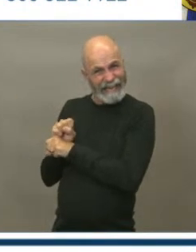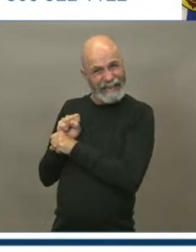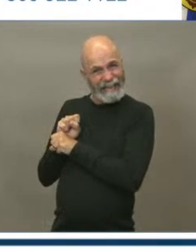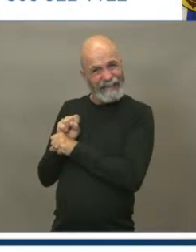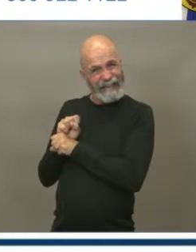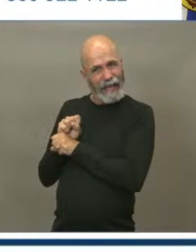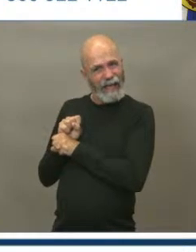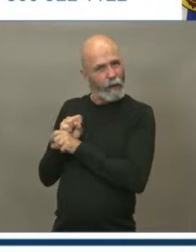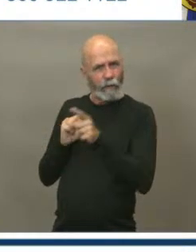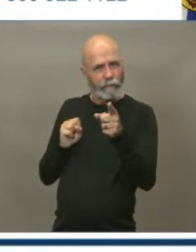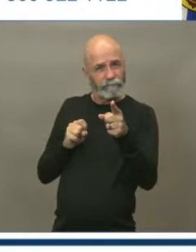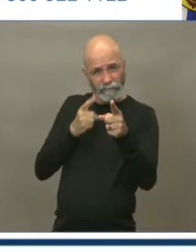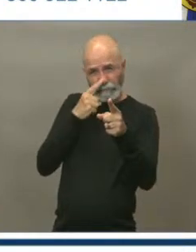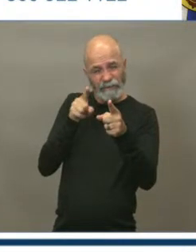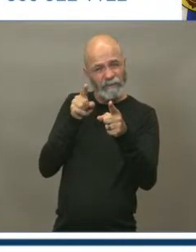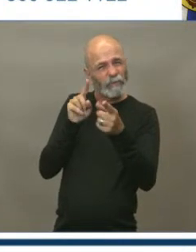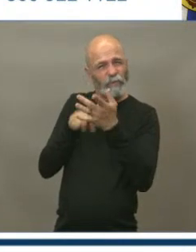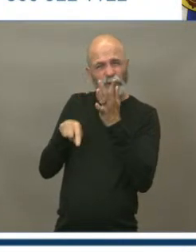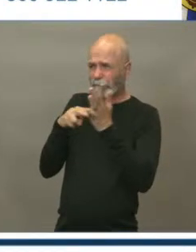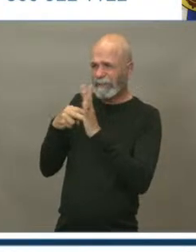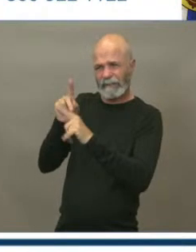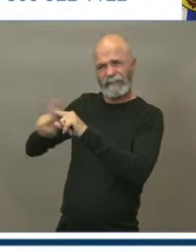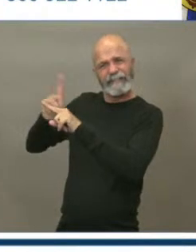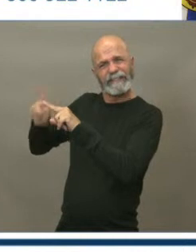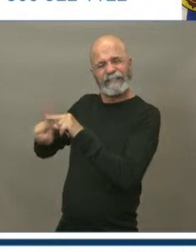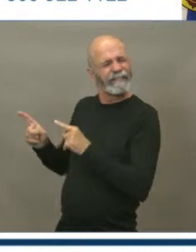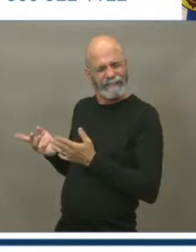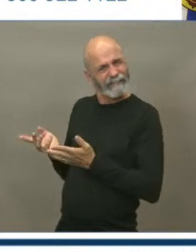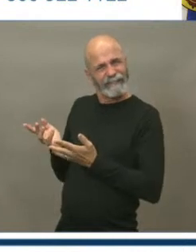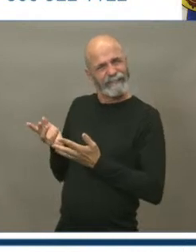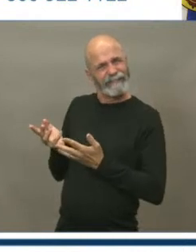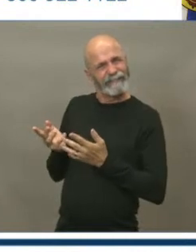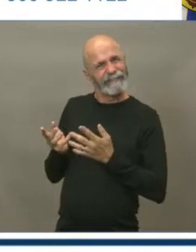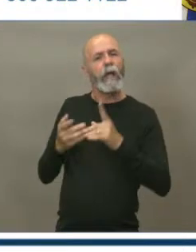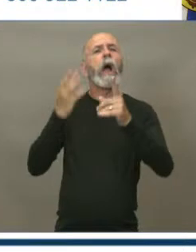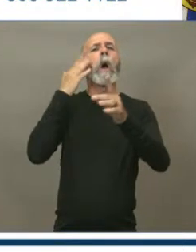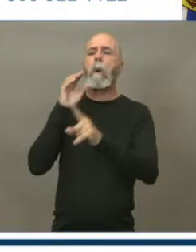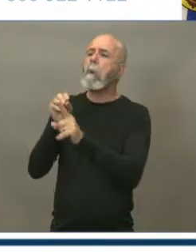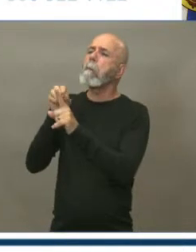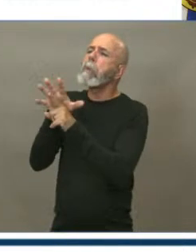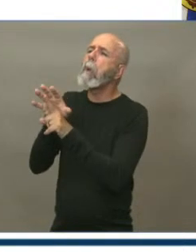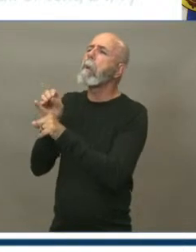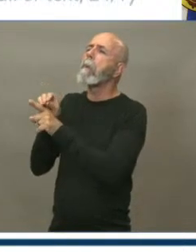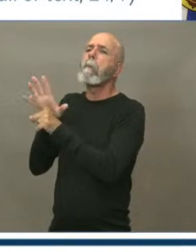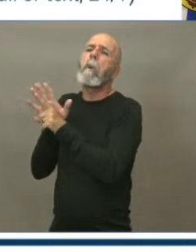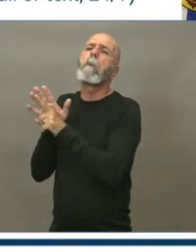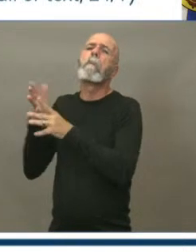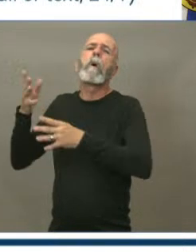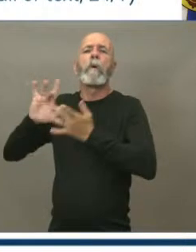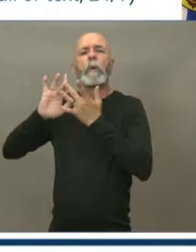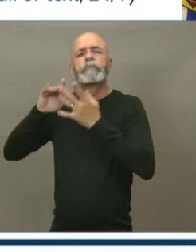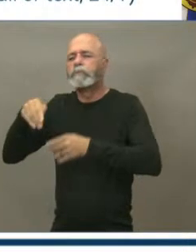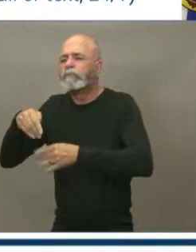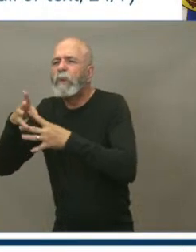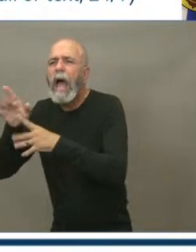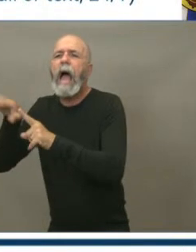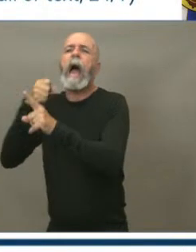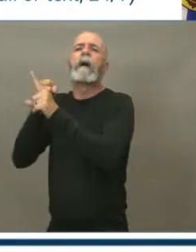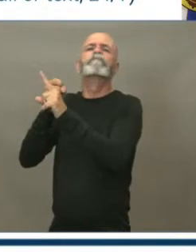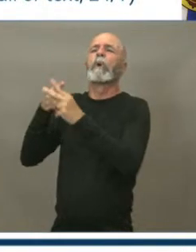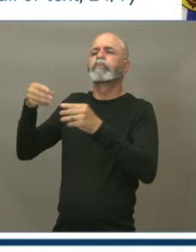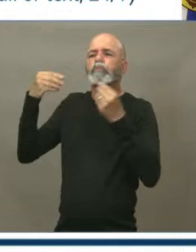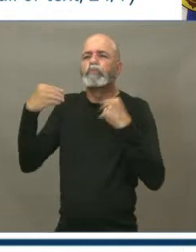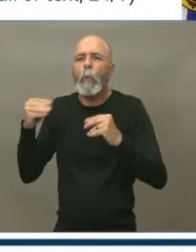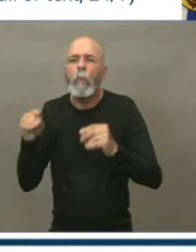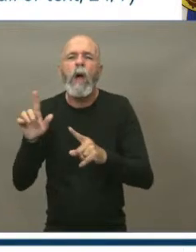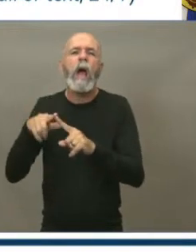talking about? I'm assuming, based on what I've seen in terms of exposure site notices, that many of them are retail operations and that